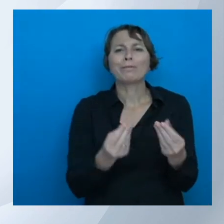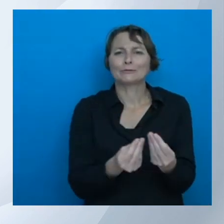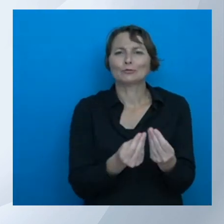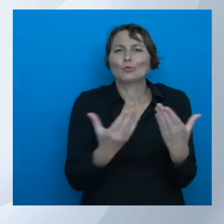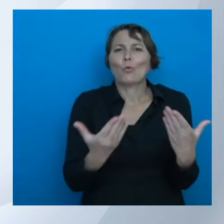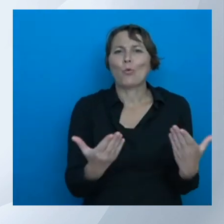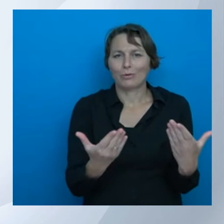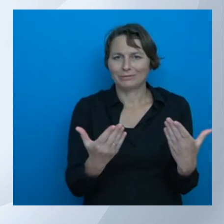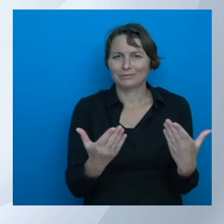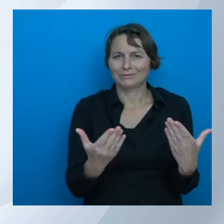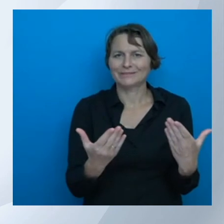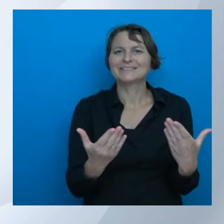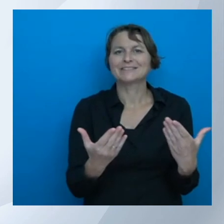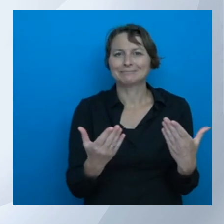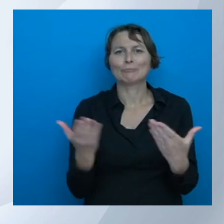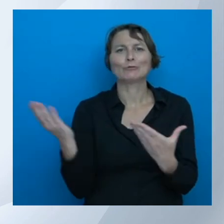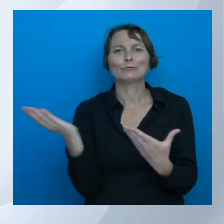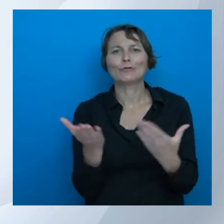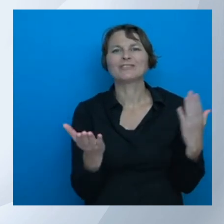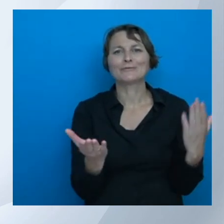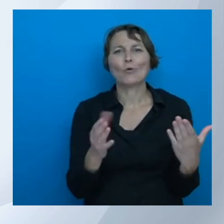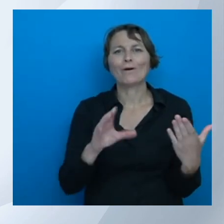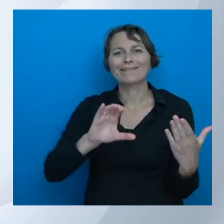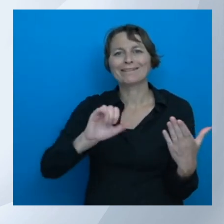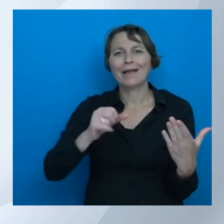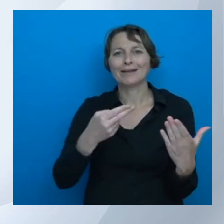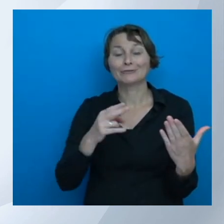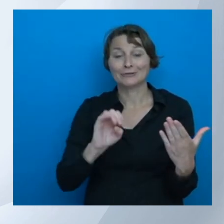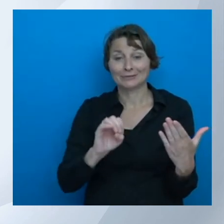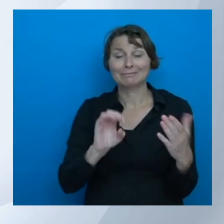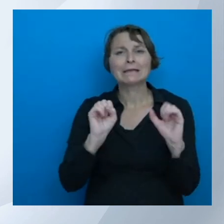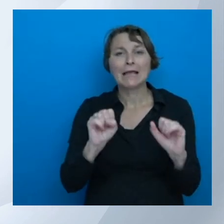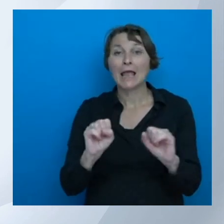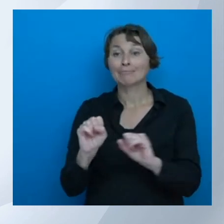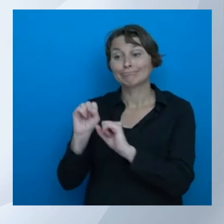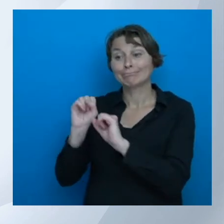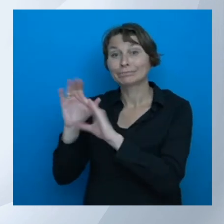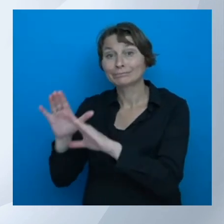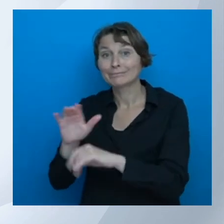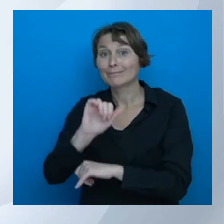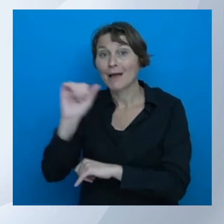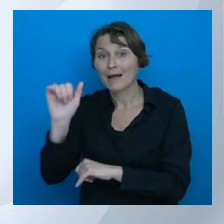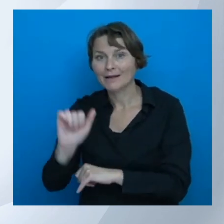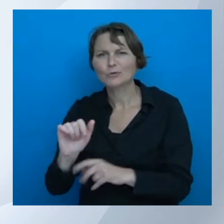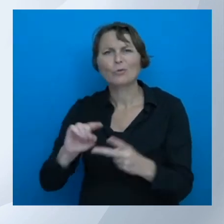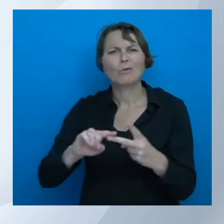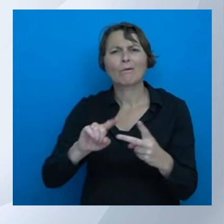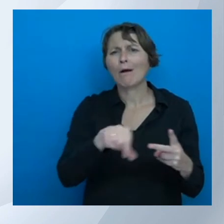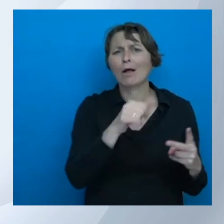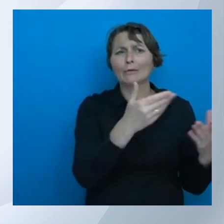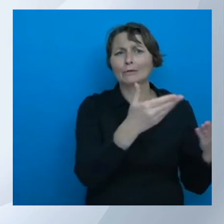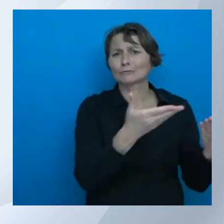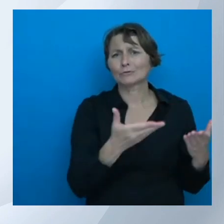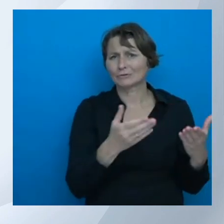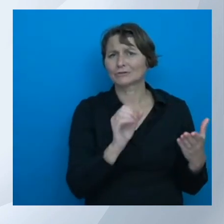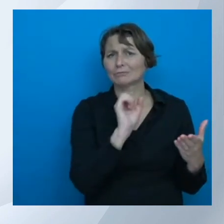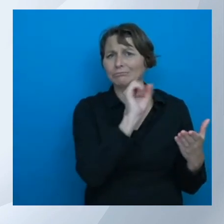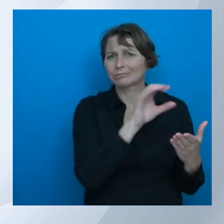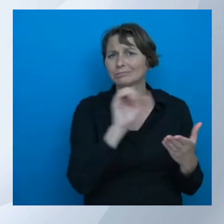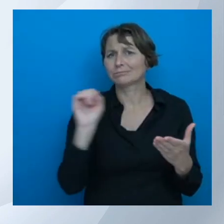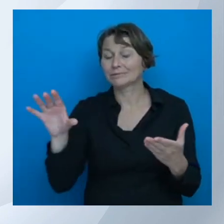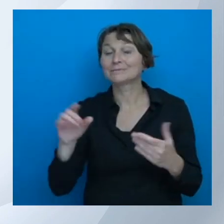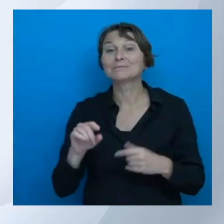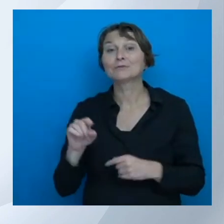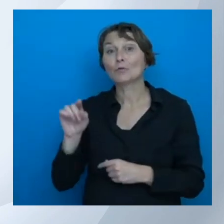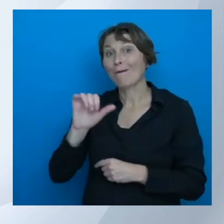can deploy that either on Azure or onto servers that you manage. Azure even offers on its Redis Cache Premium